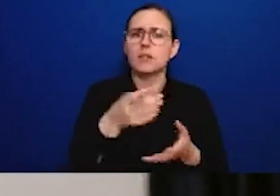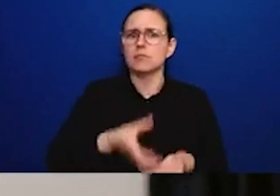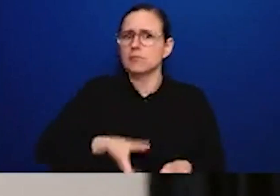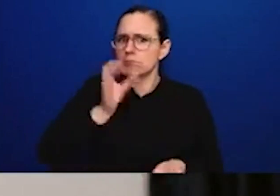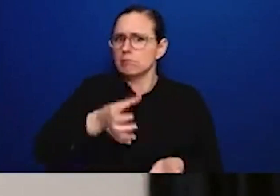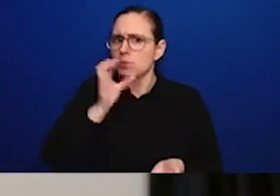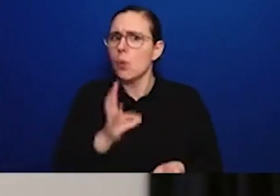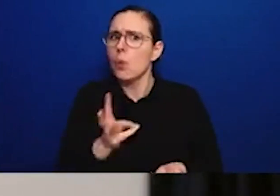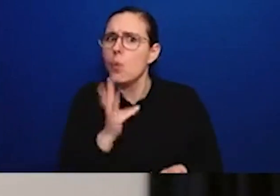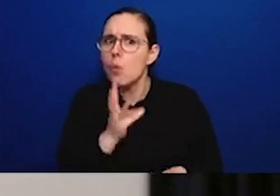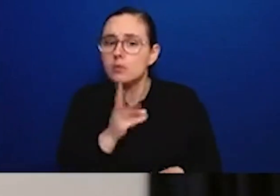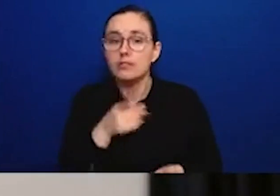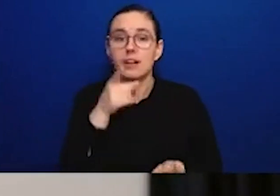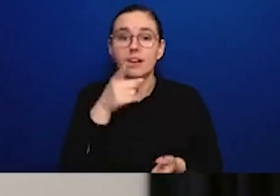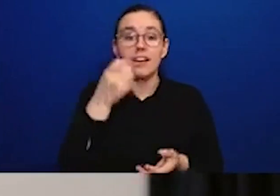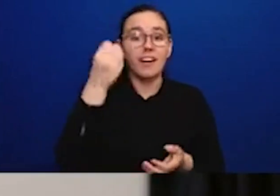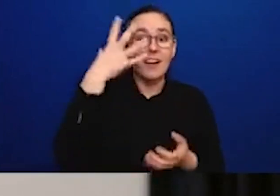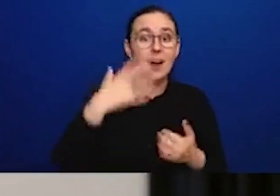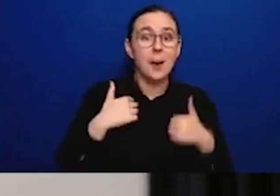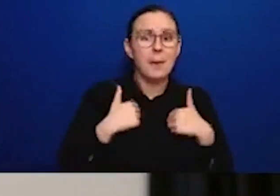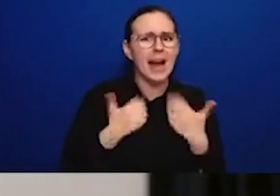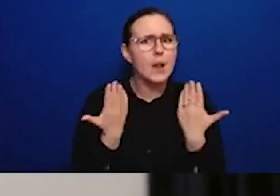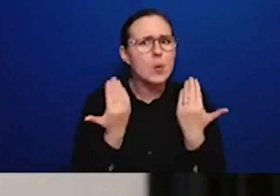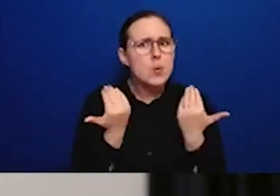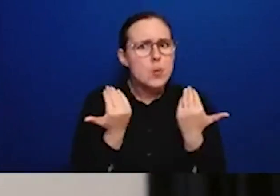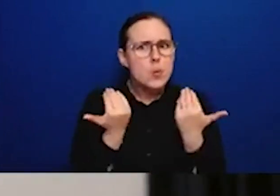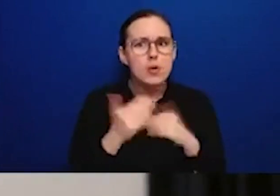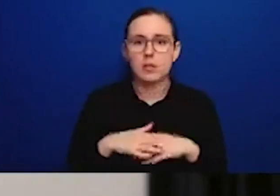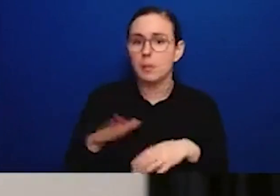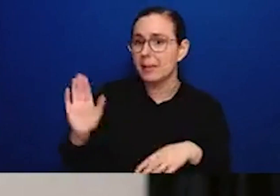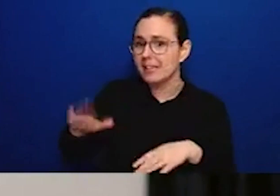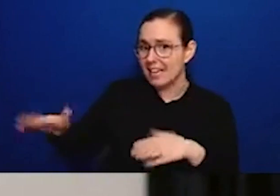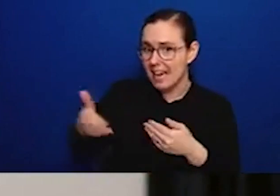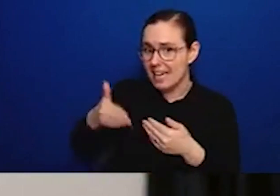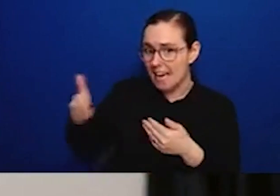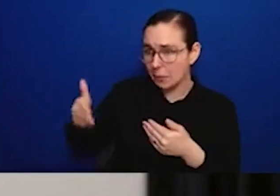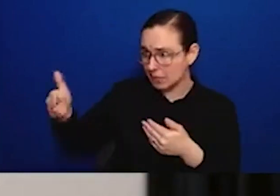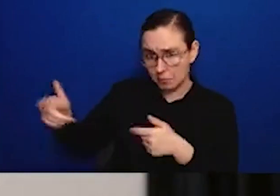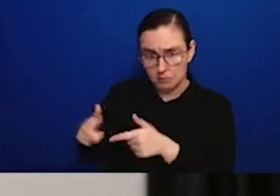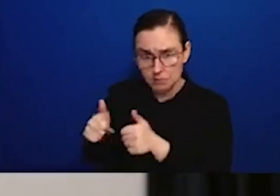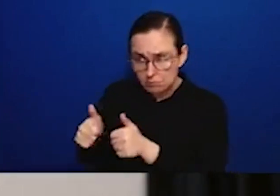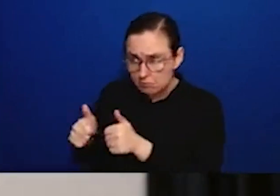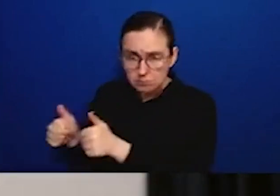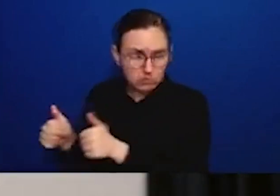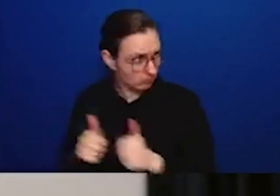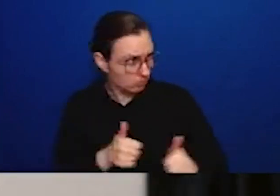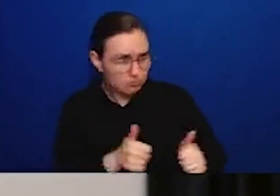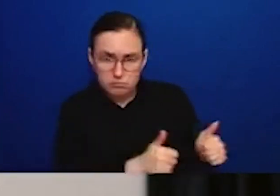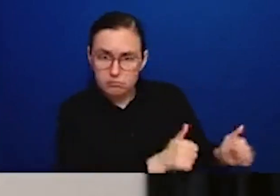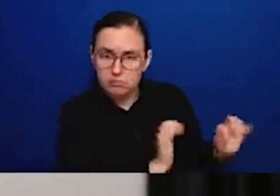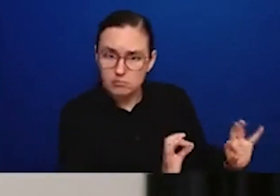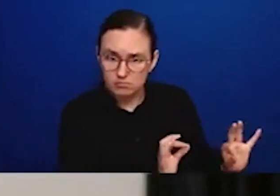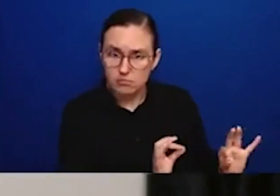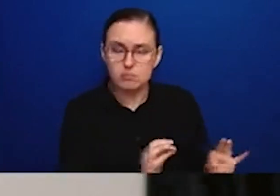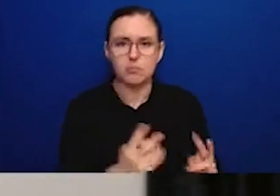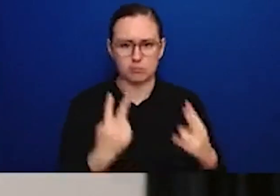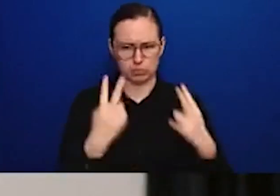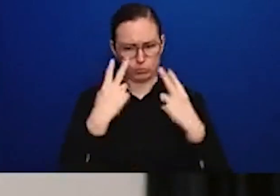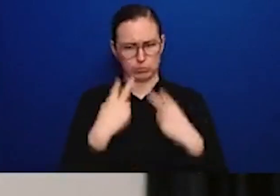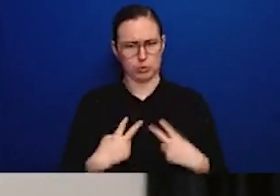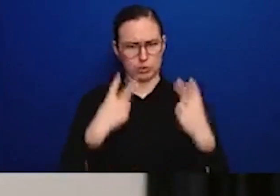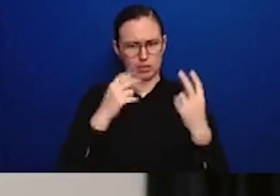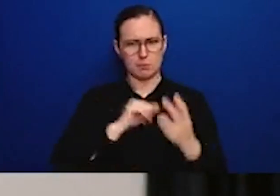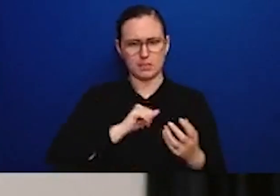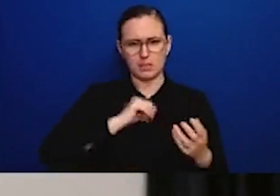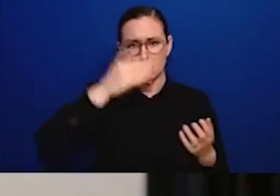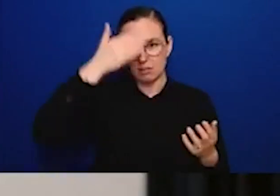Watch closely for signs of heat illness in yourself and others, including dizziness or fainting, nausea or vomiting, confusion,